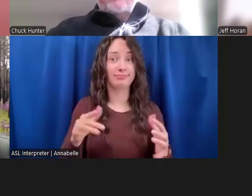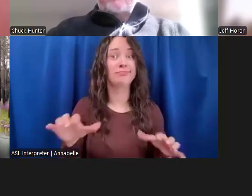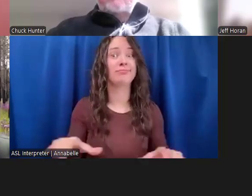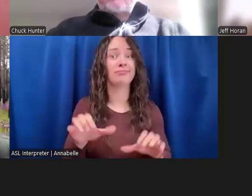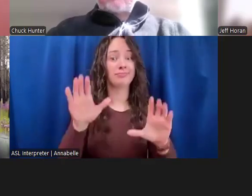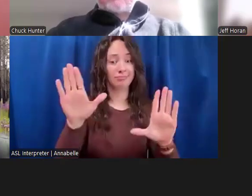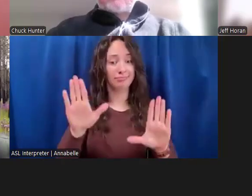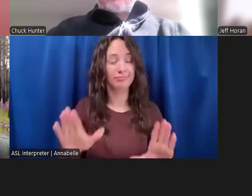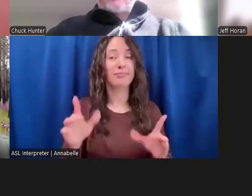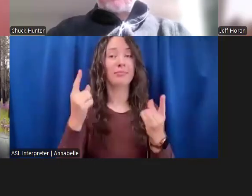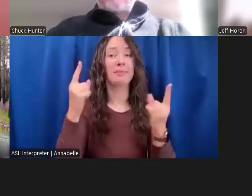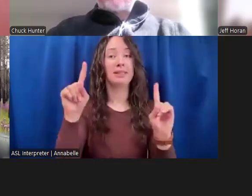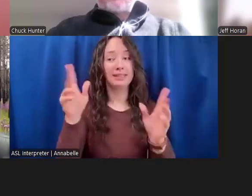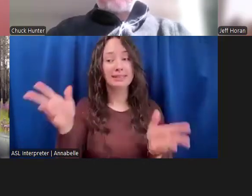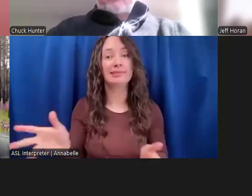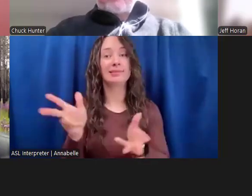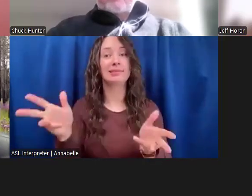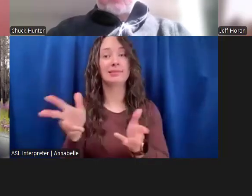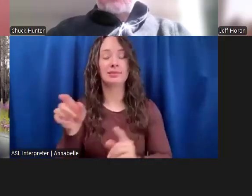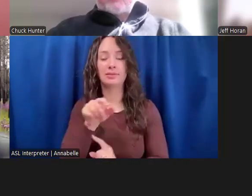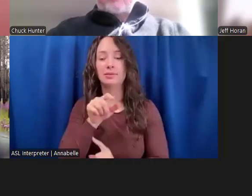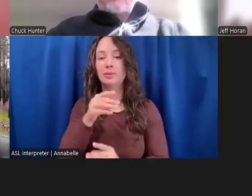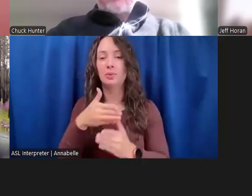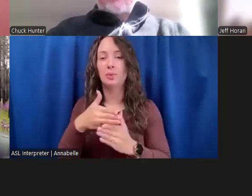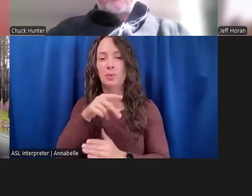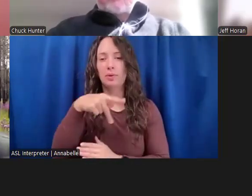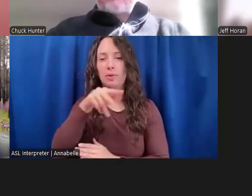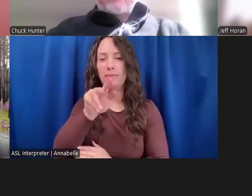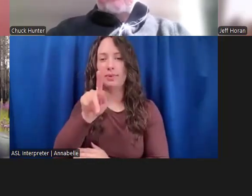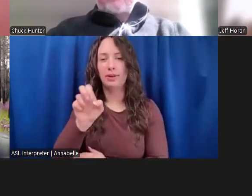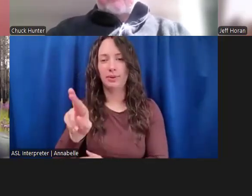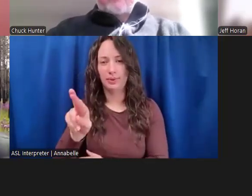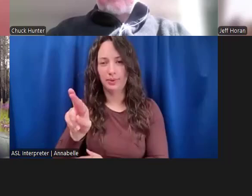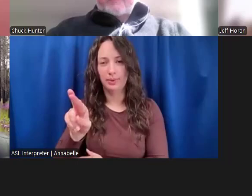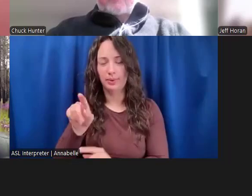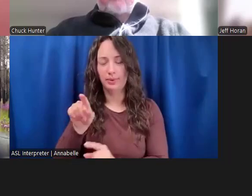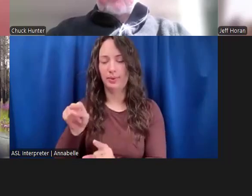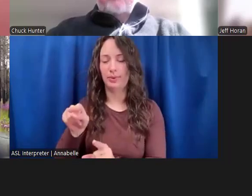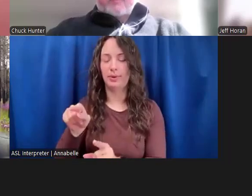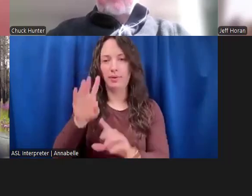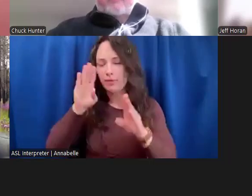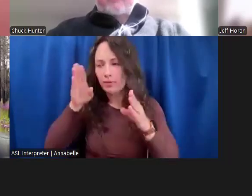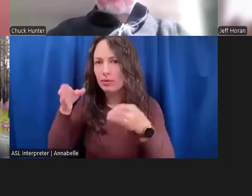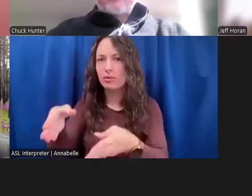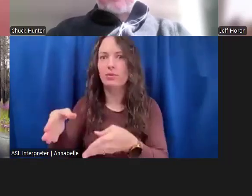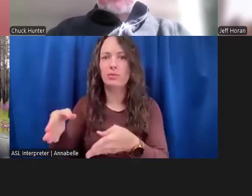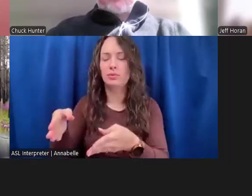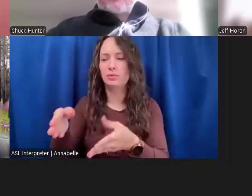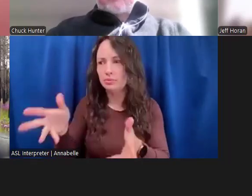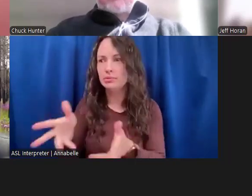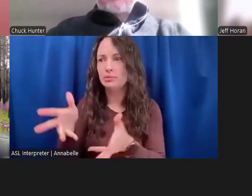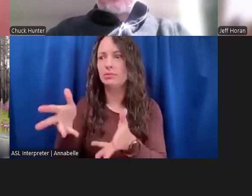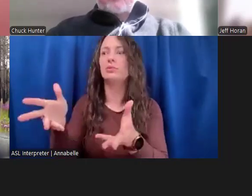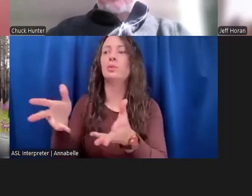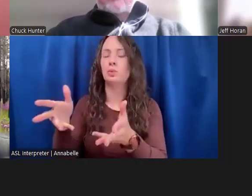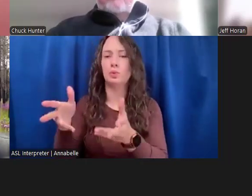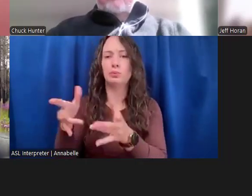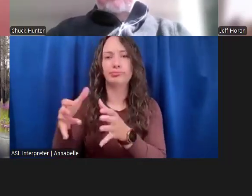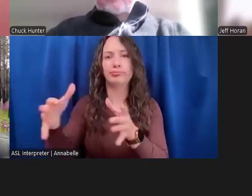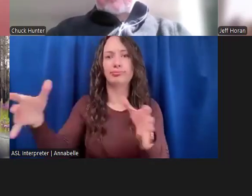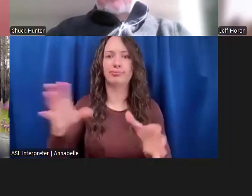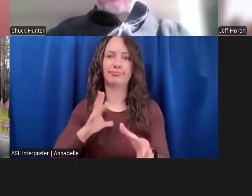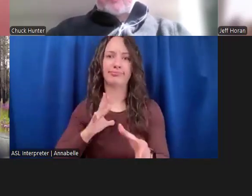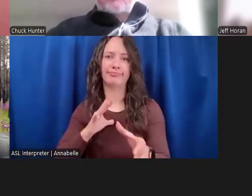red-cockaded woodpecker because we've really zeroed in on red-cockaded woodpecker and become very productive. It's